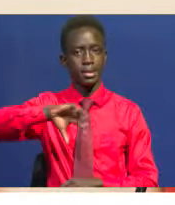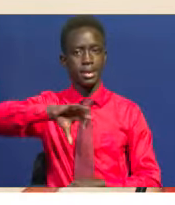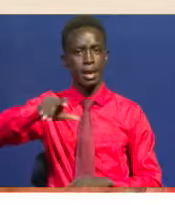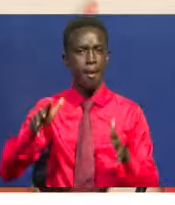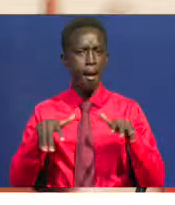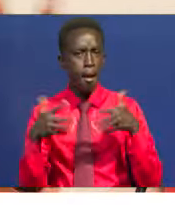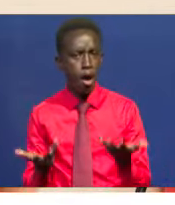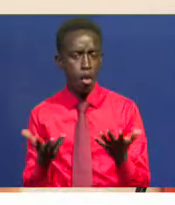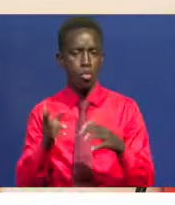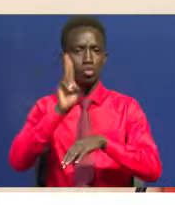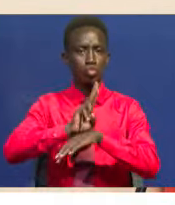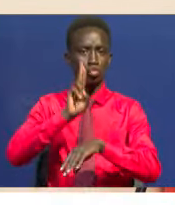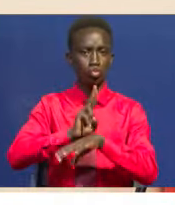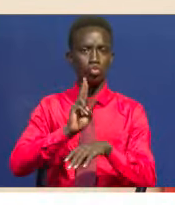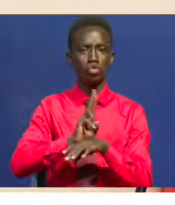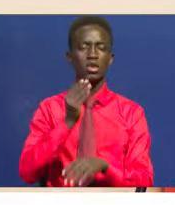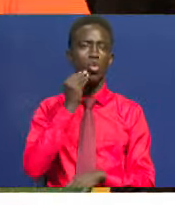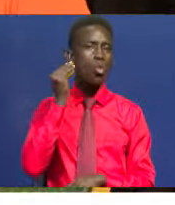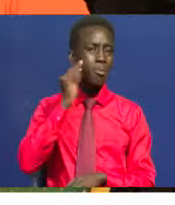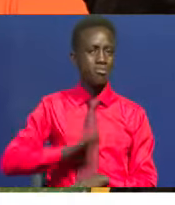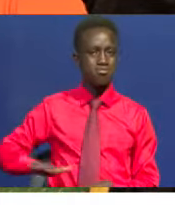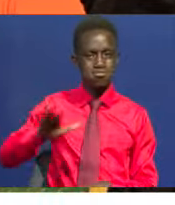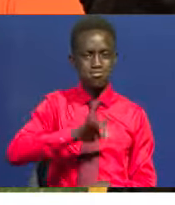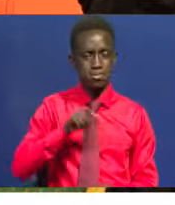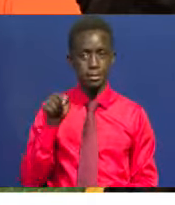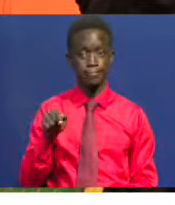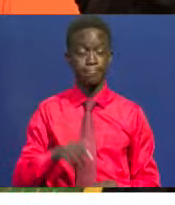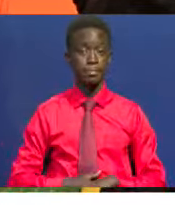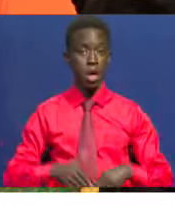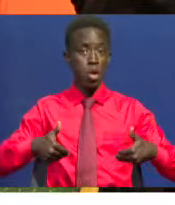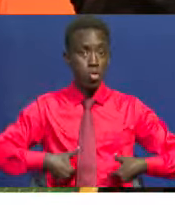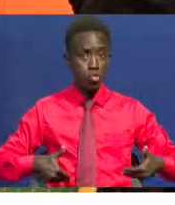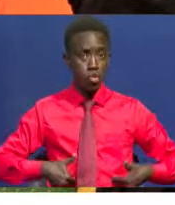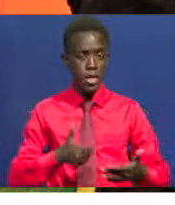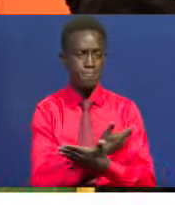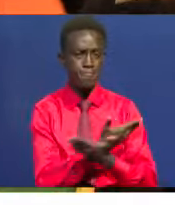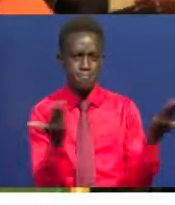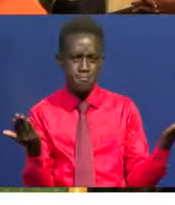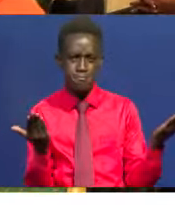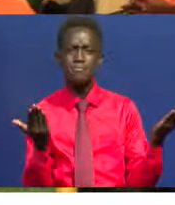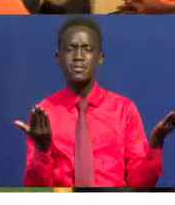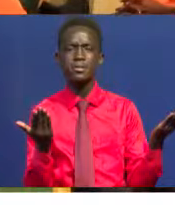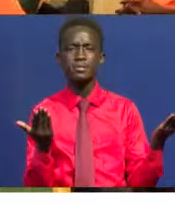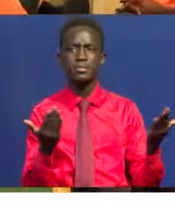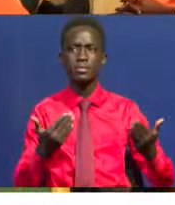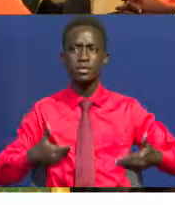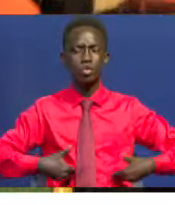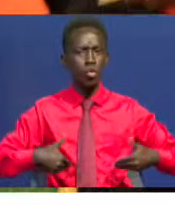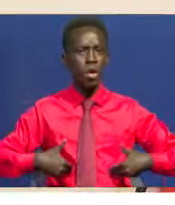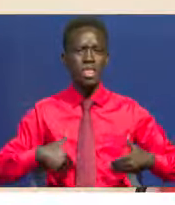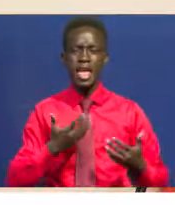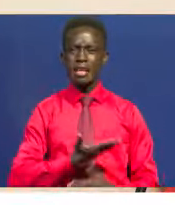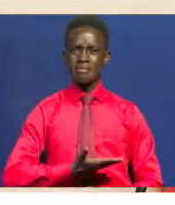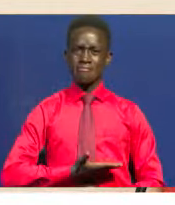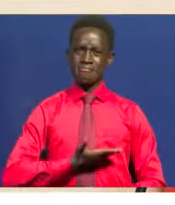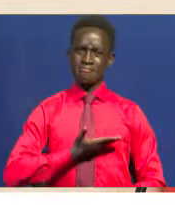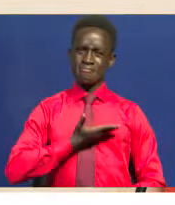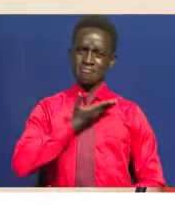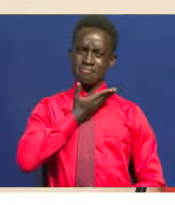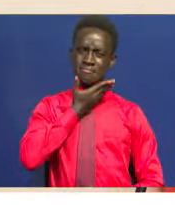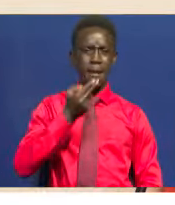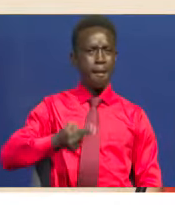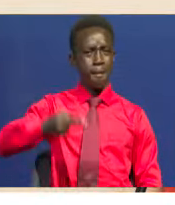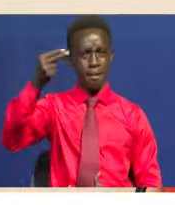to use home ground solution. The youth are so high temper. They are